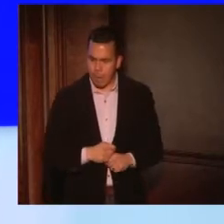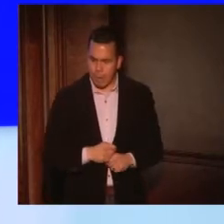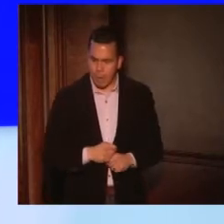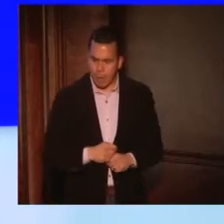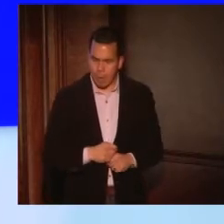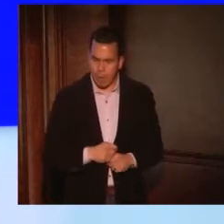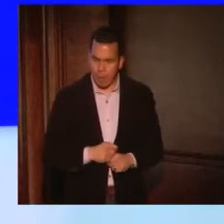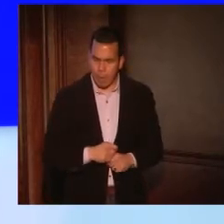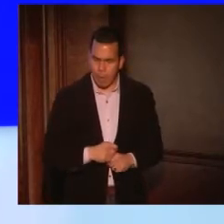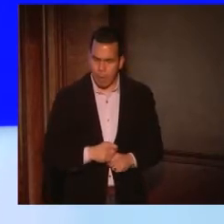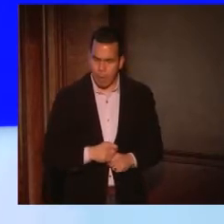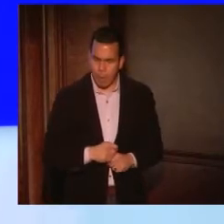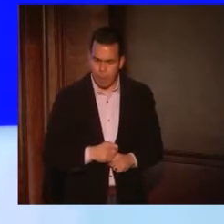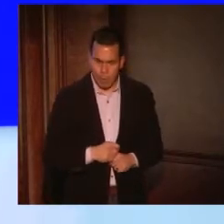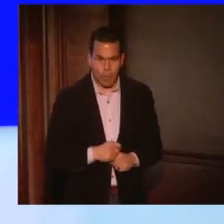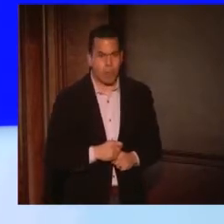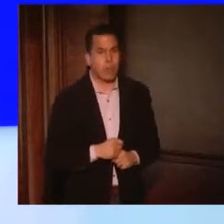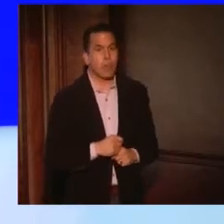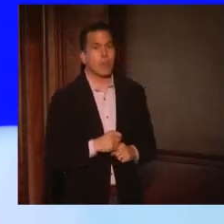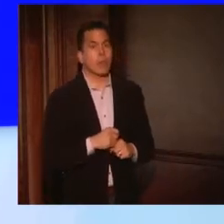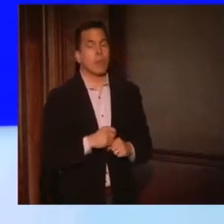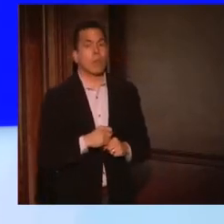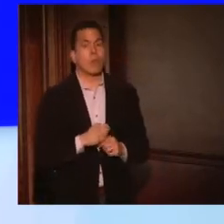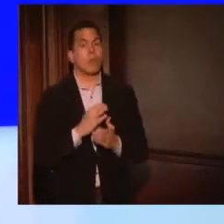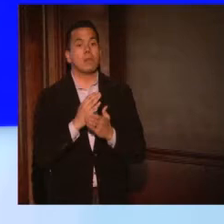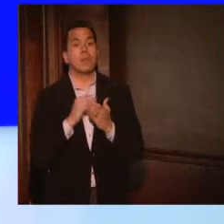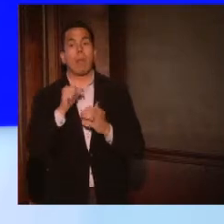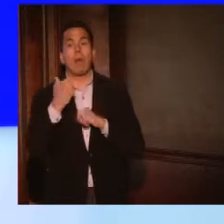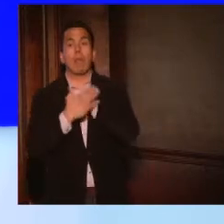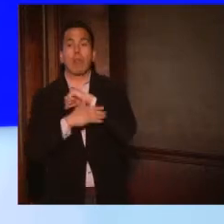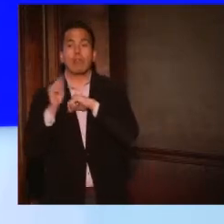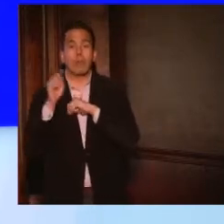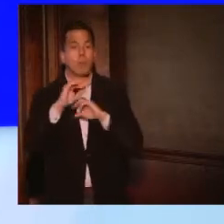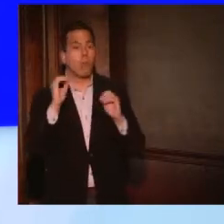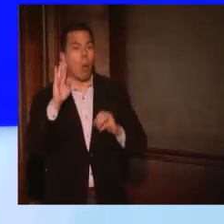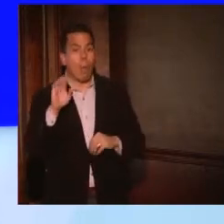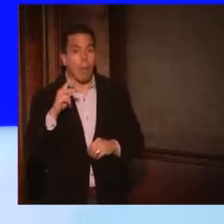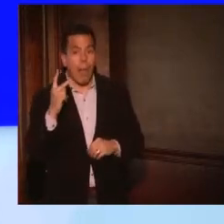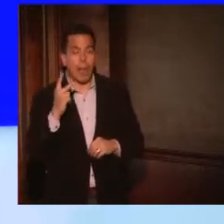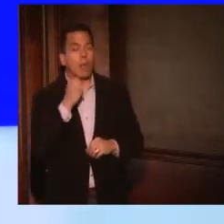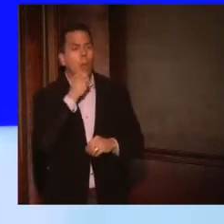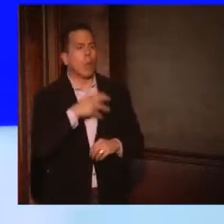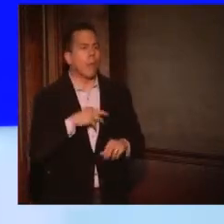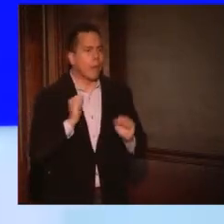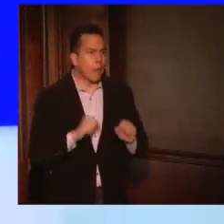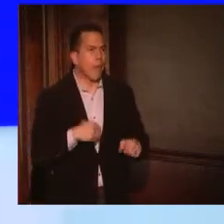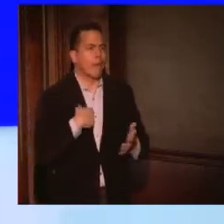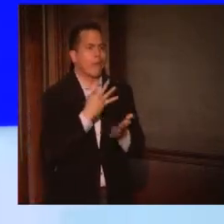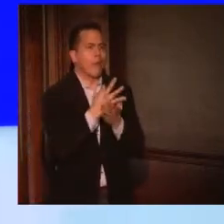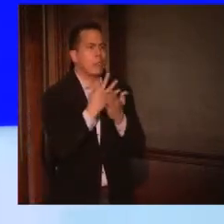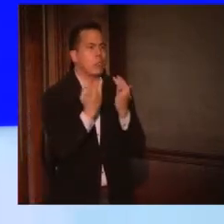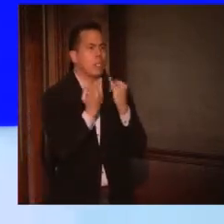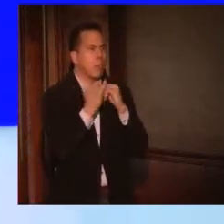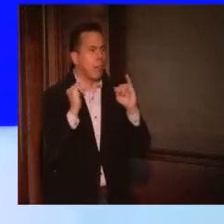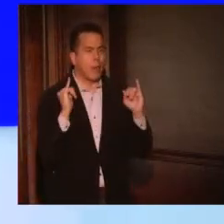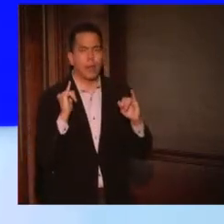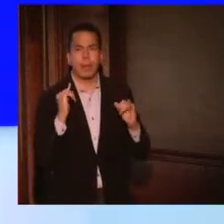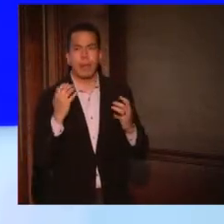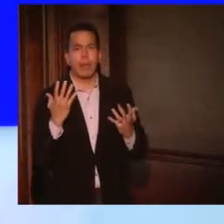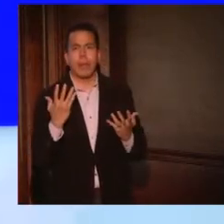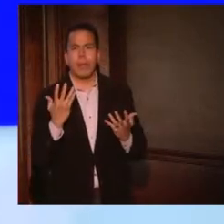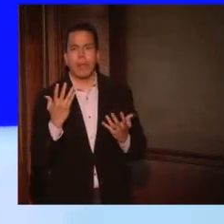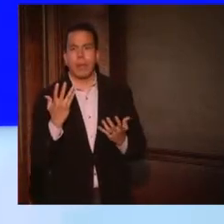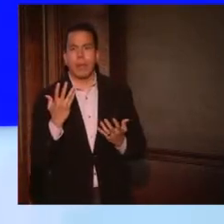and those places that they don't have bank account, they can have their financial independence. So they mm-hmm. have their owner, and there is no